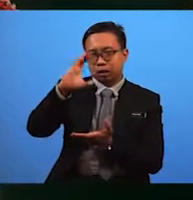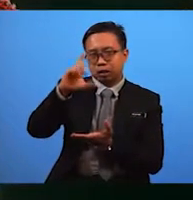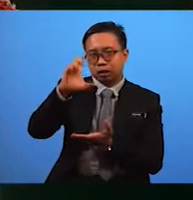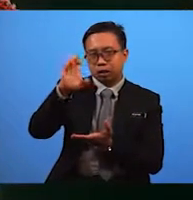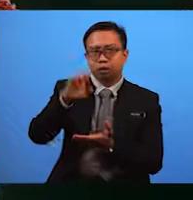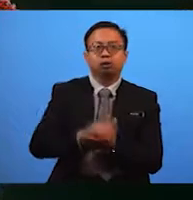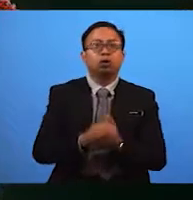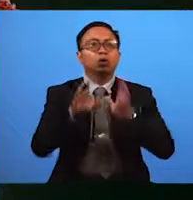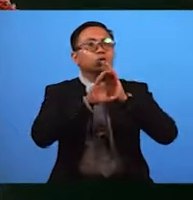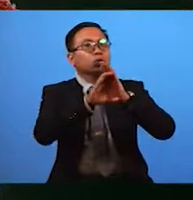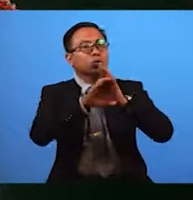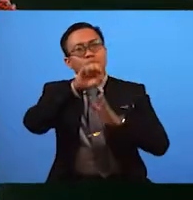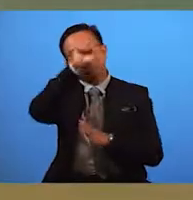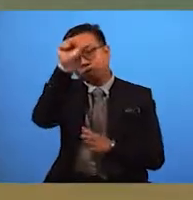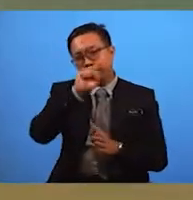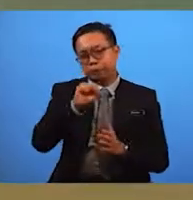sample question.